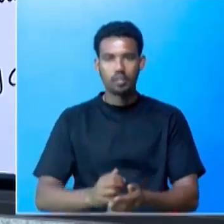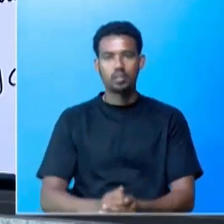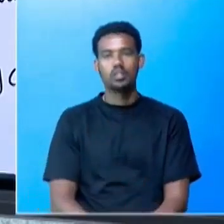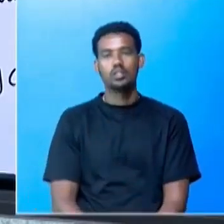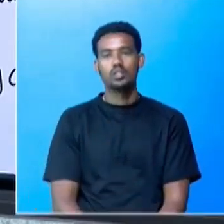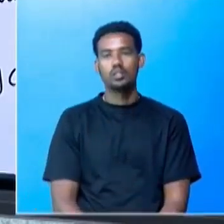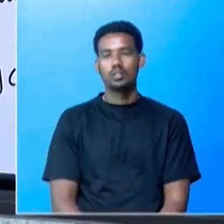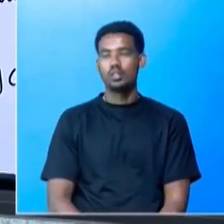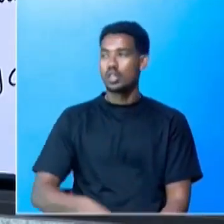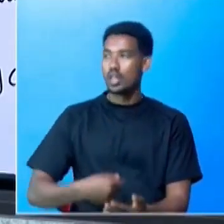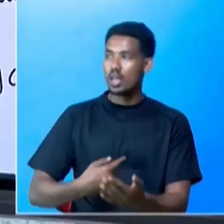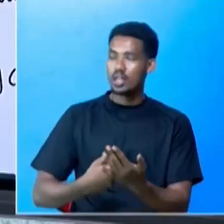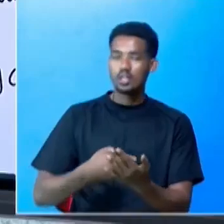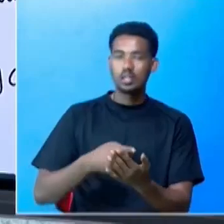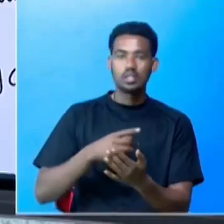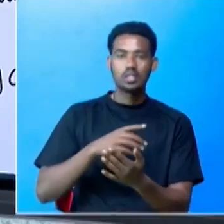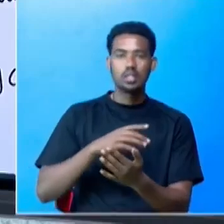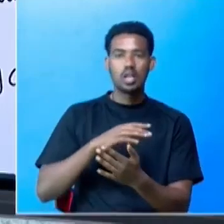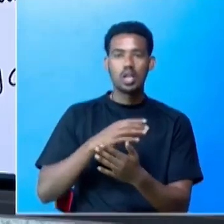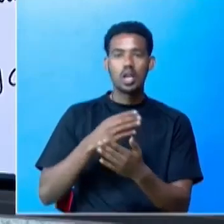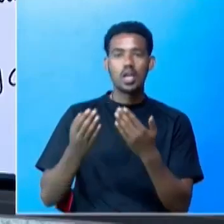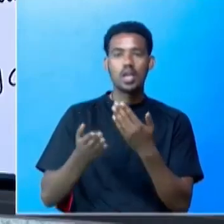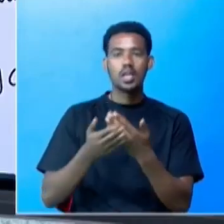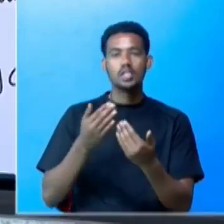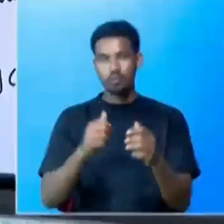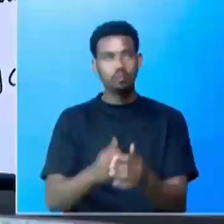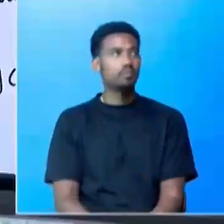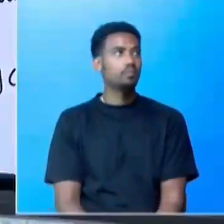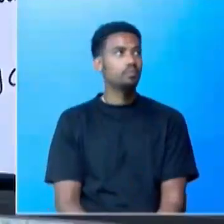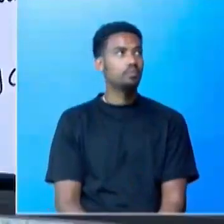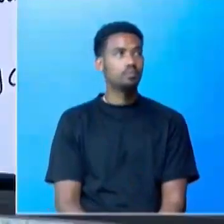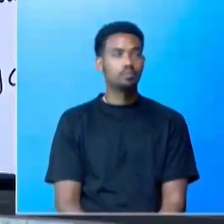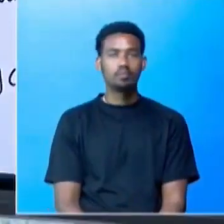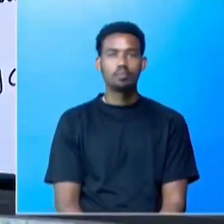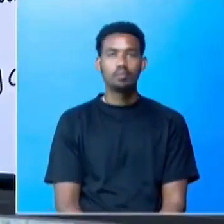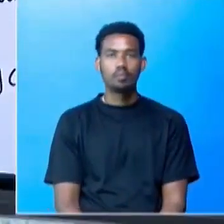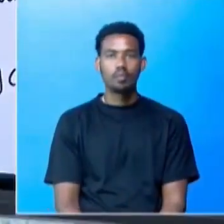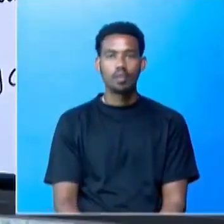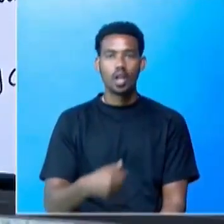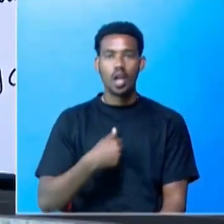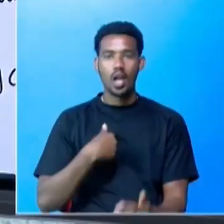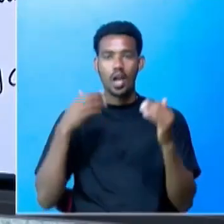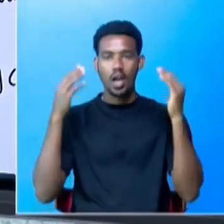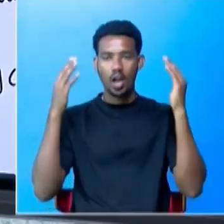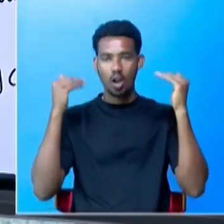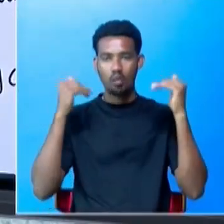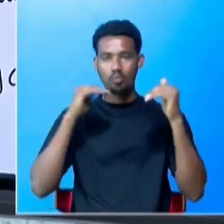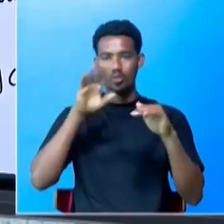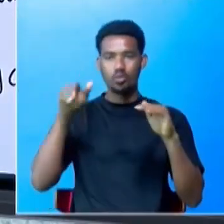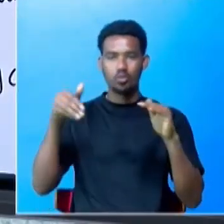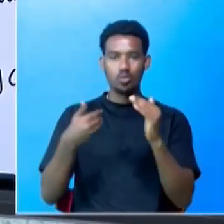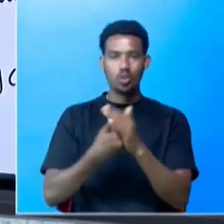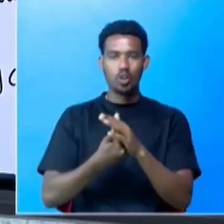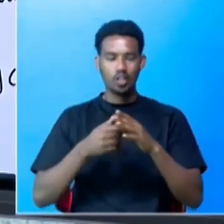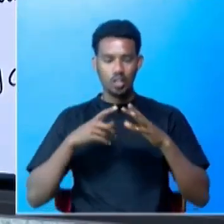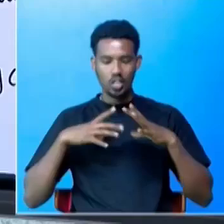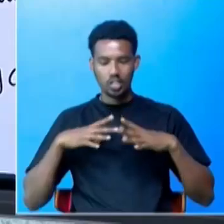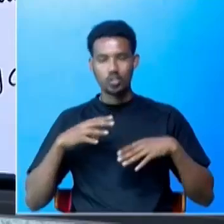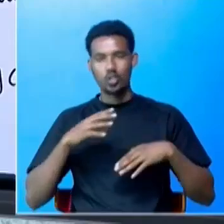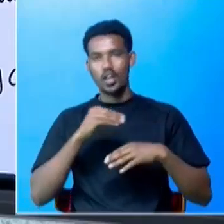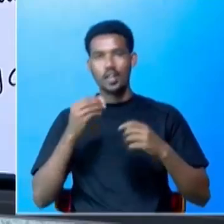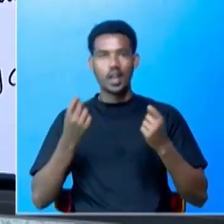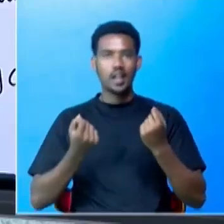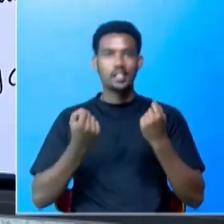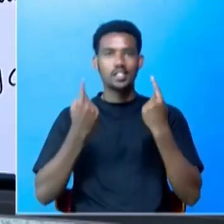So this is the easy and descriptive paragraph. I hope you all are enjoy and